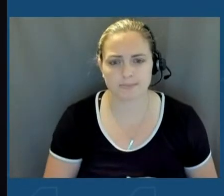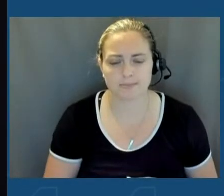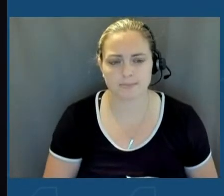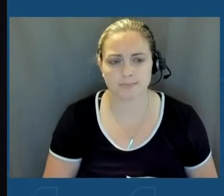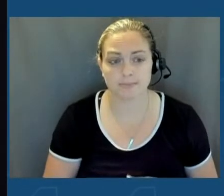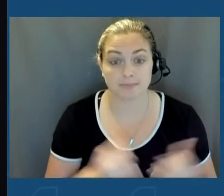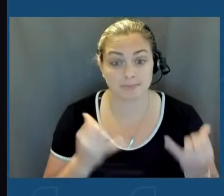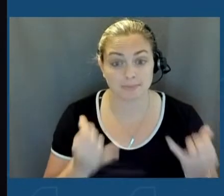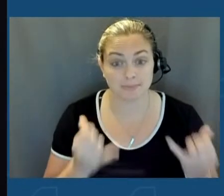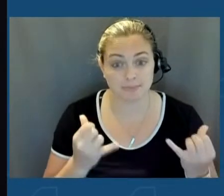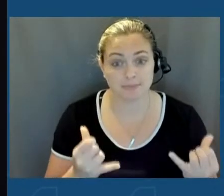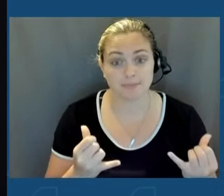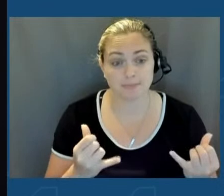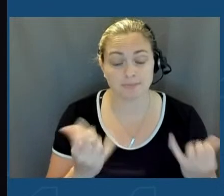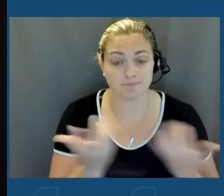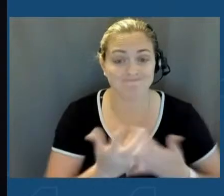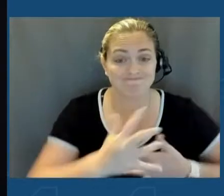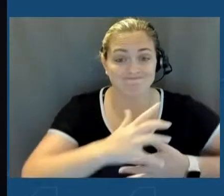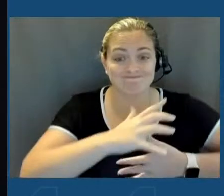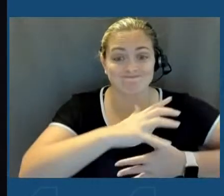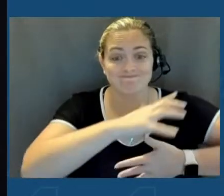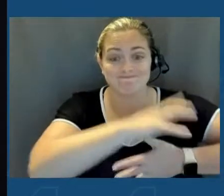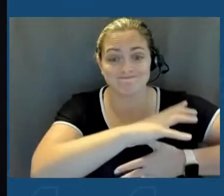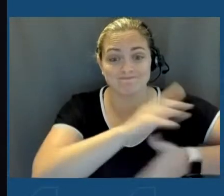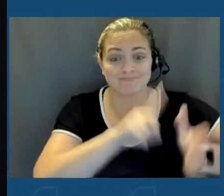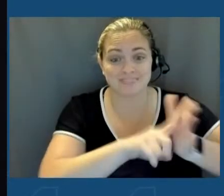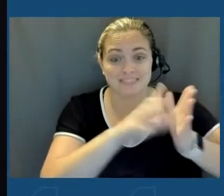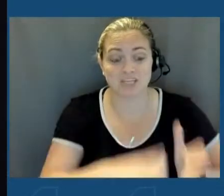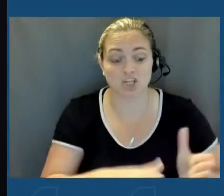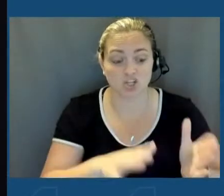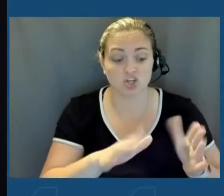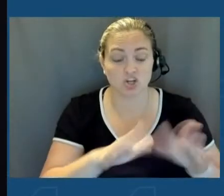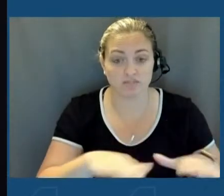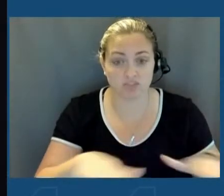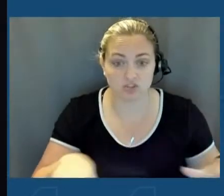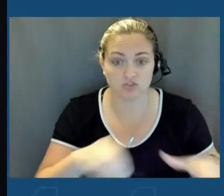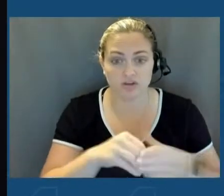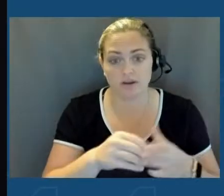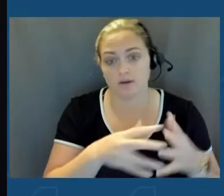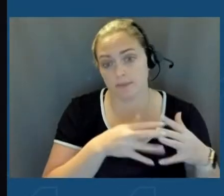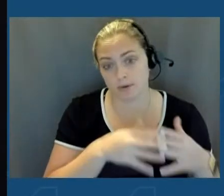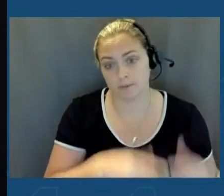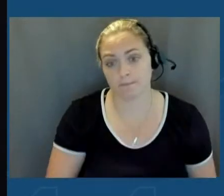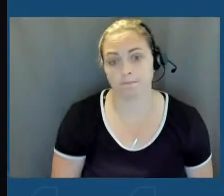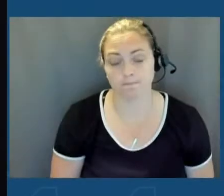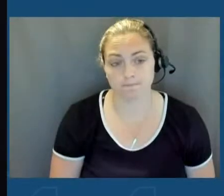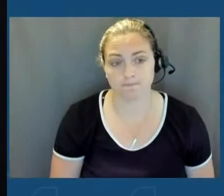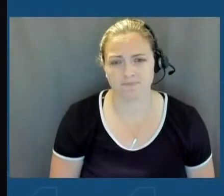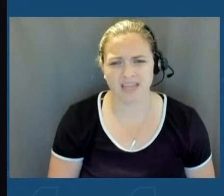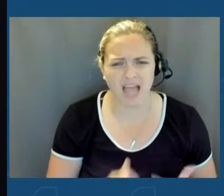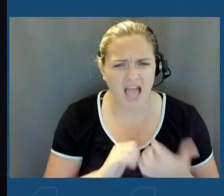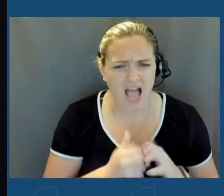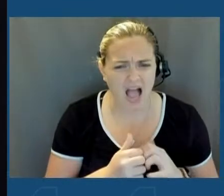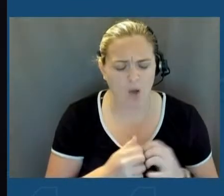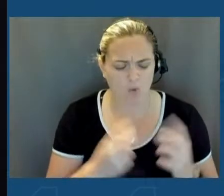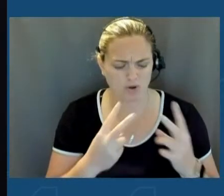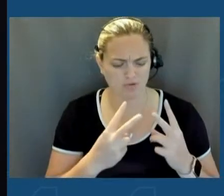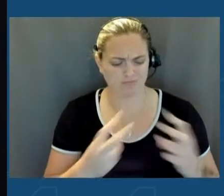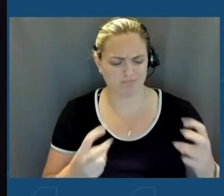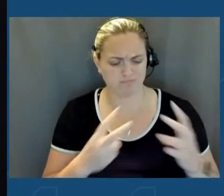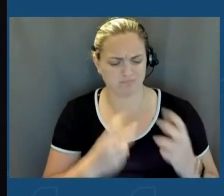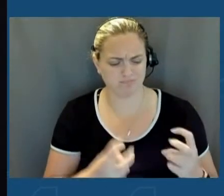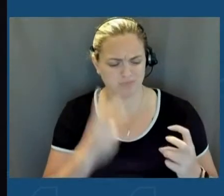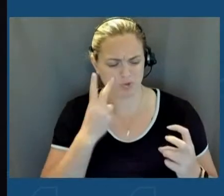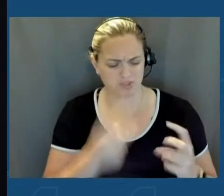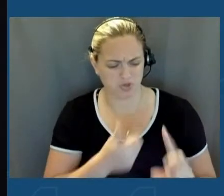now the #1 killer of children in America. How do we look at ourselves in the mirror every morning